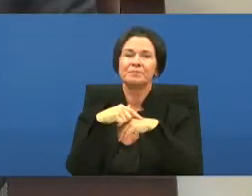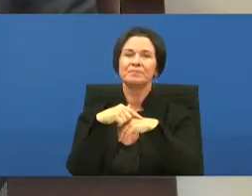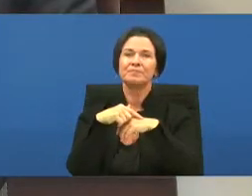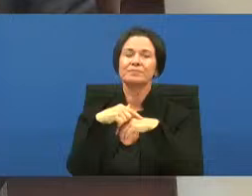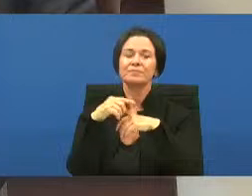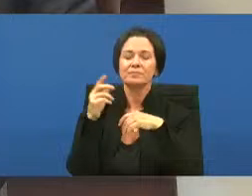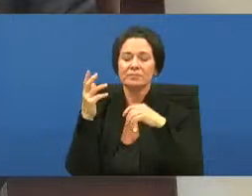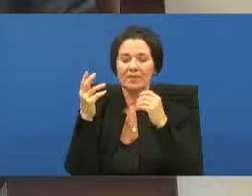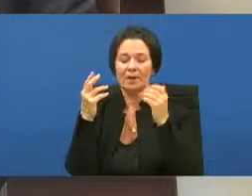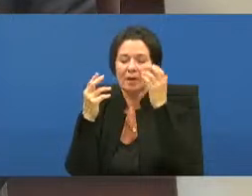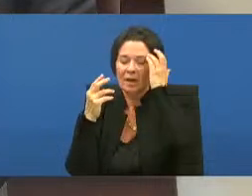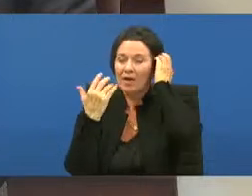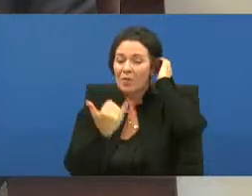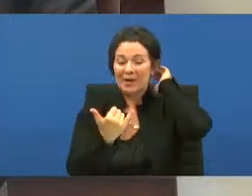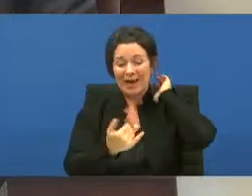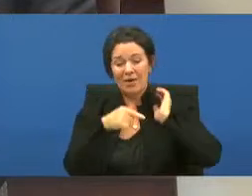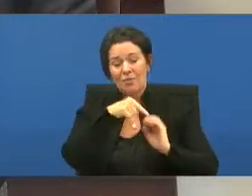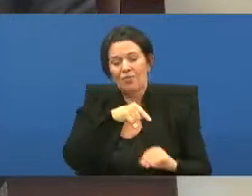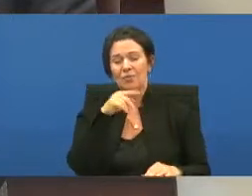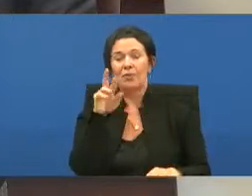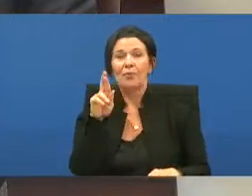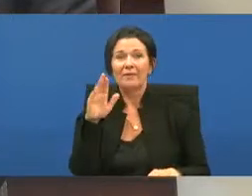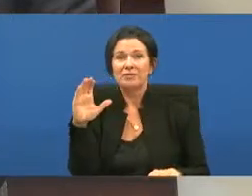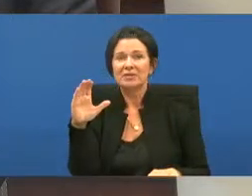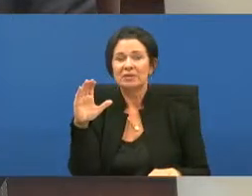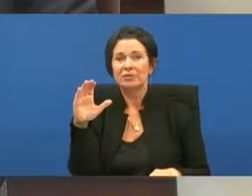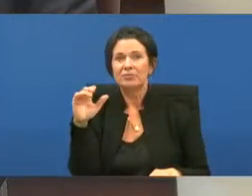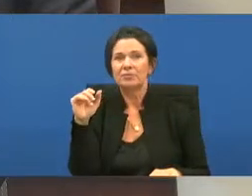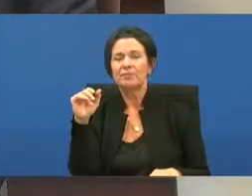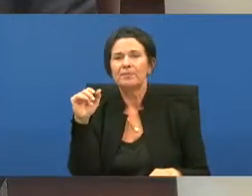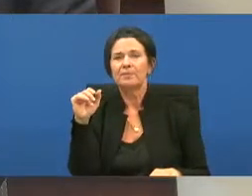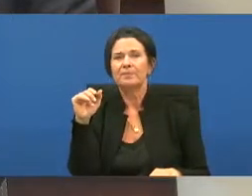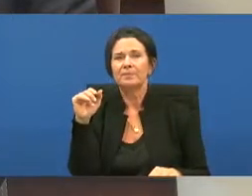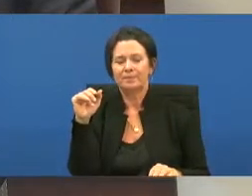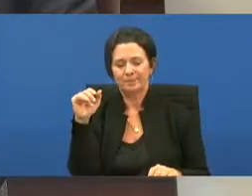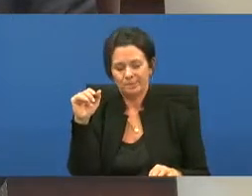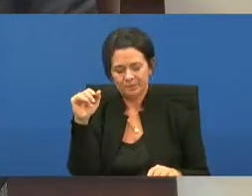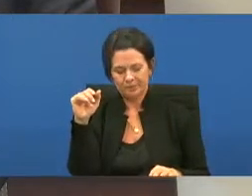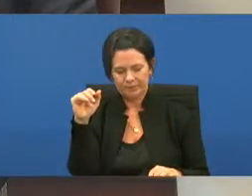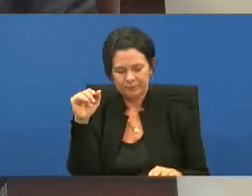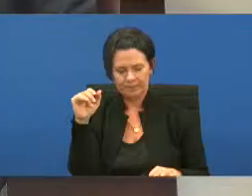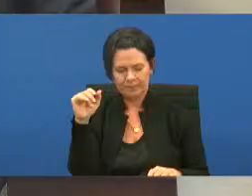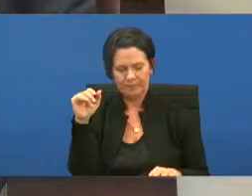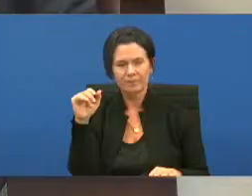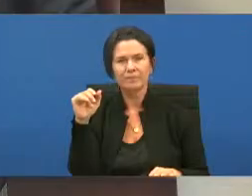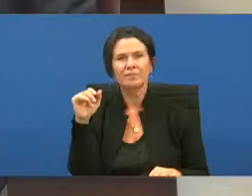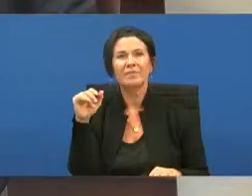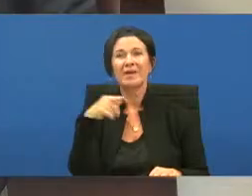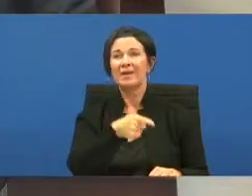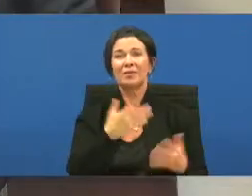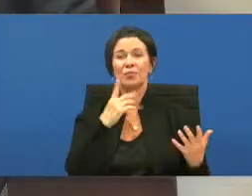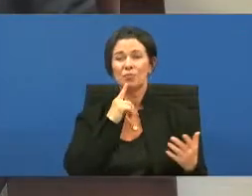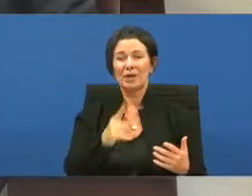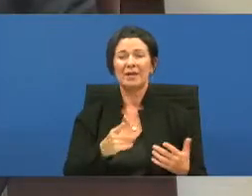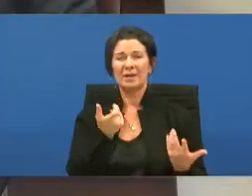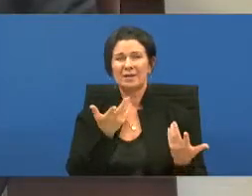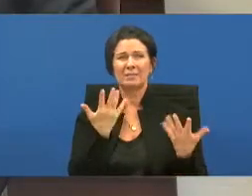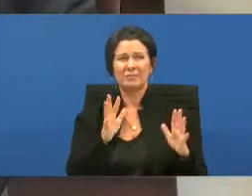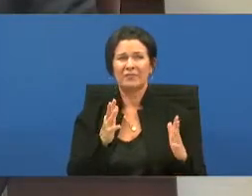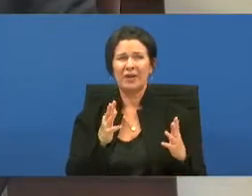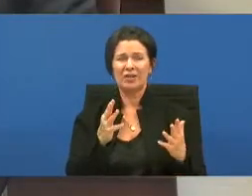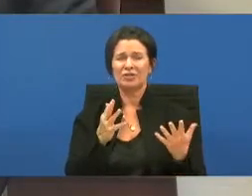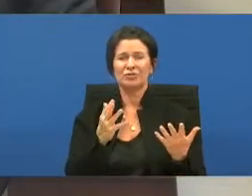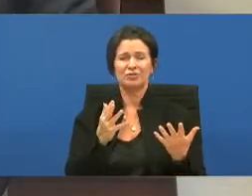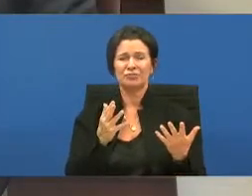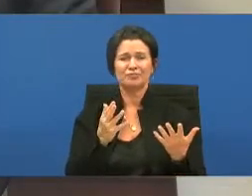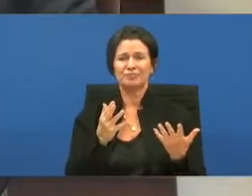that the River Center is, it's end of life. It is just end of life. When I first got on this council, they